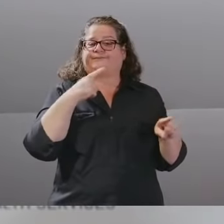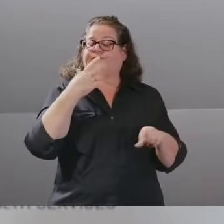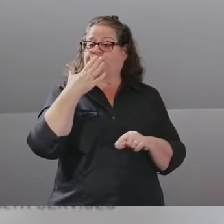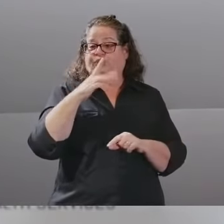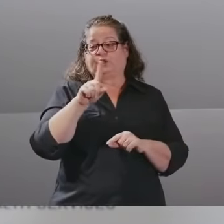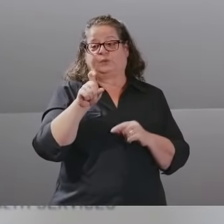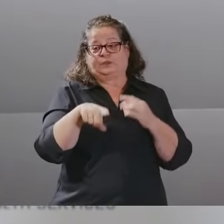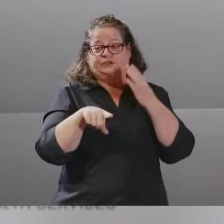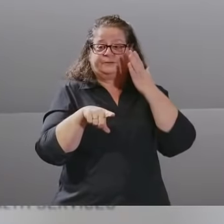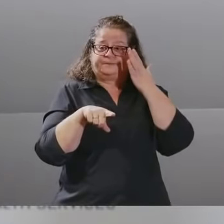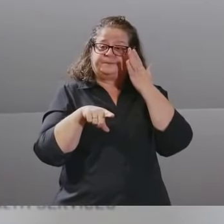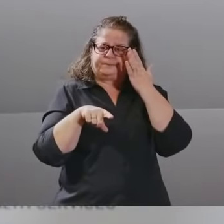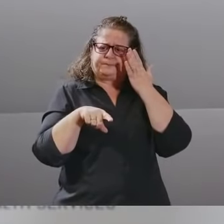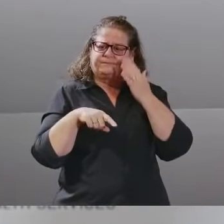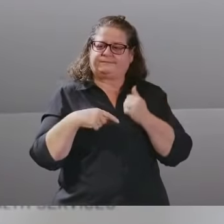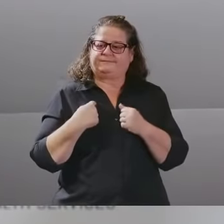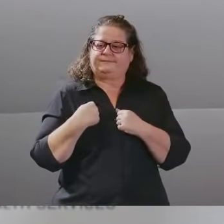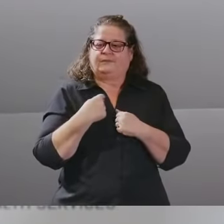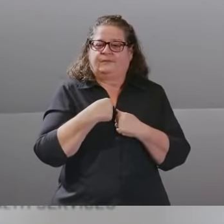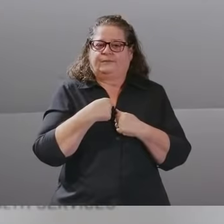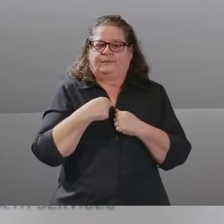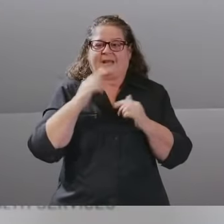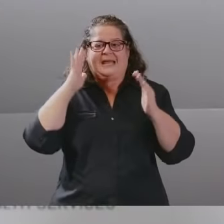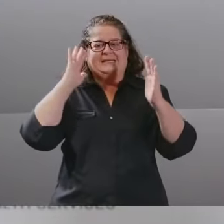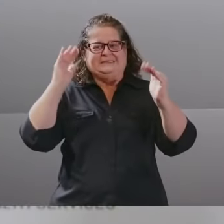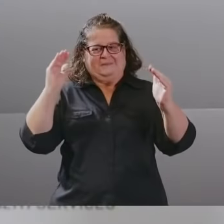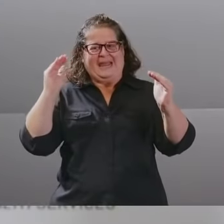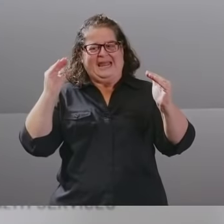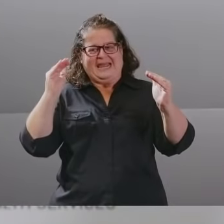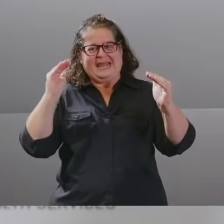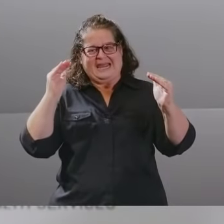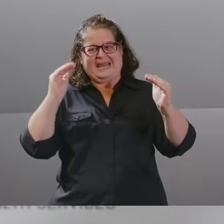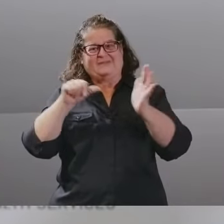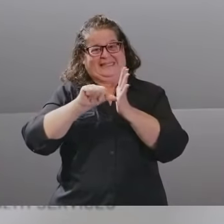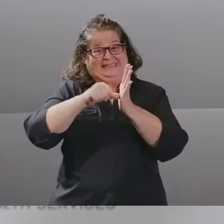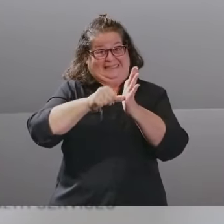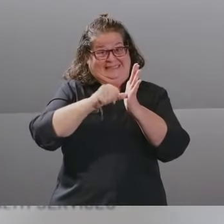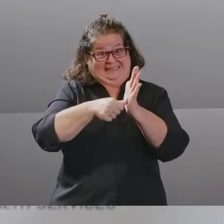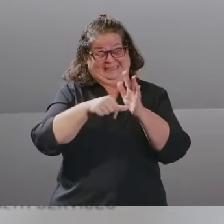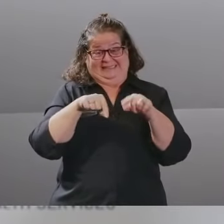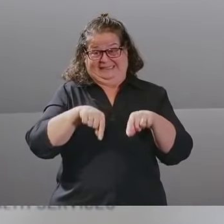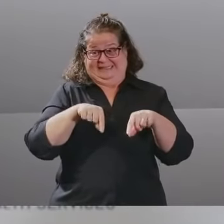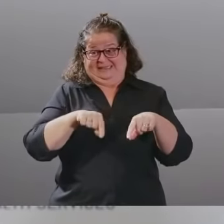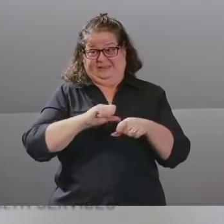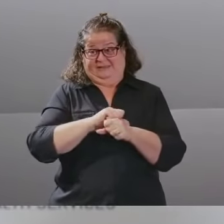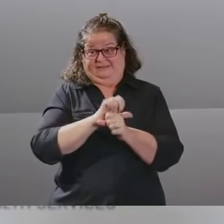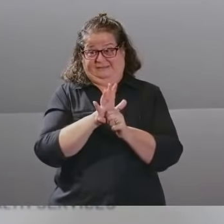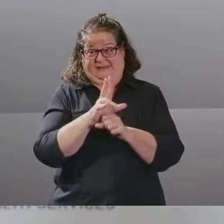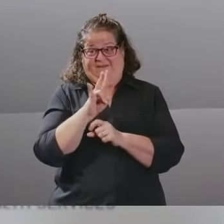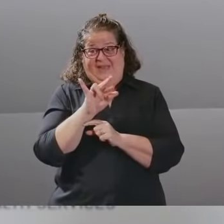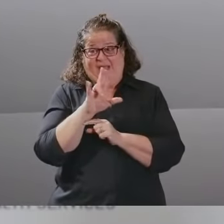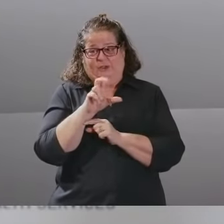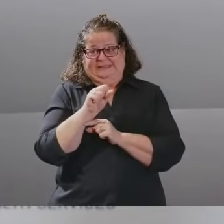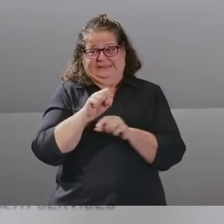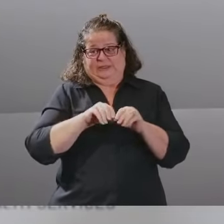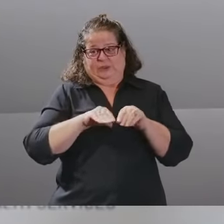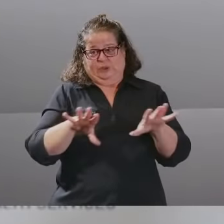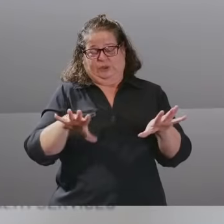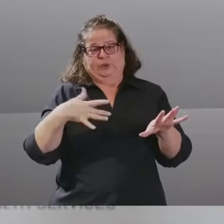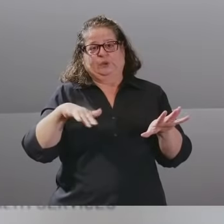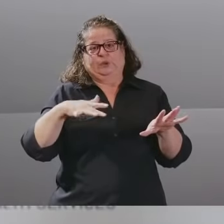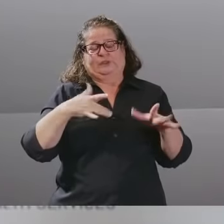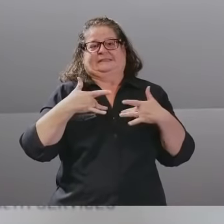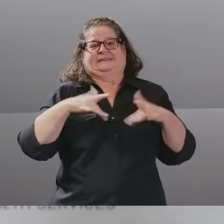want to highlight how contagious the virus is, how widespread it is. But when you are looking across the country to